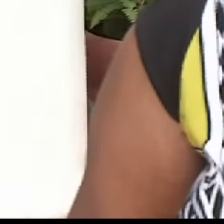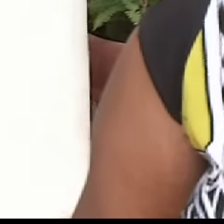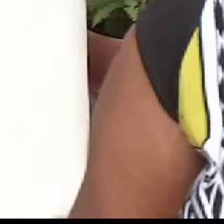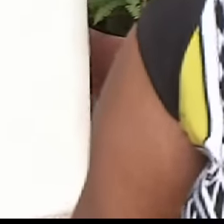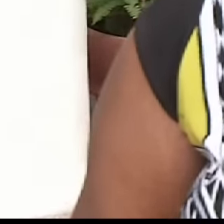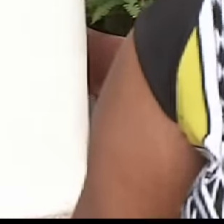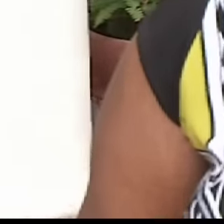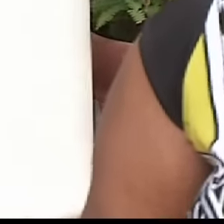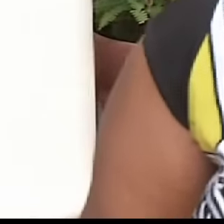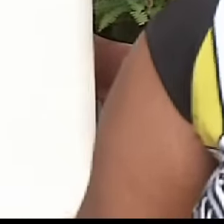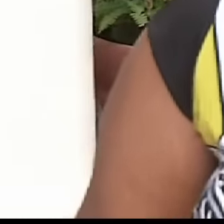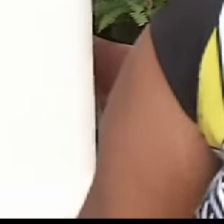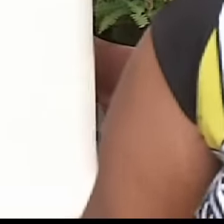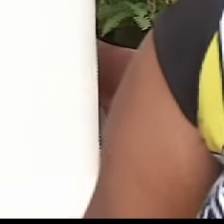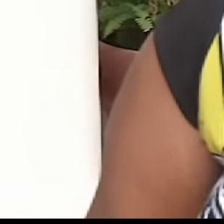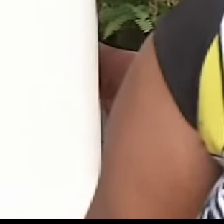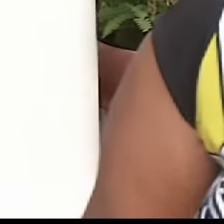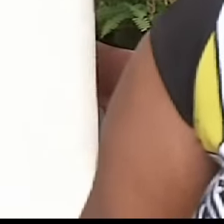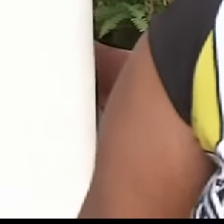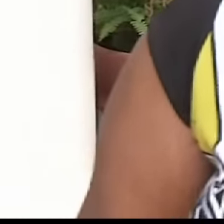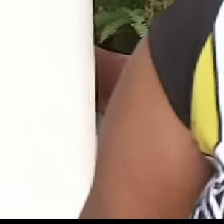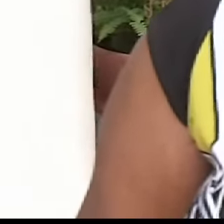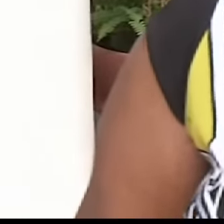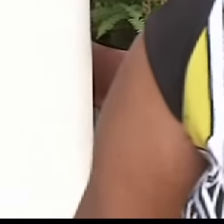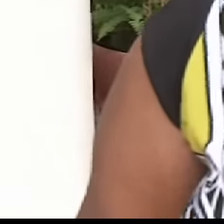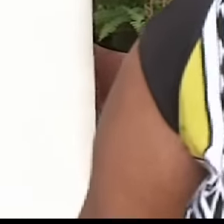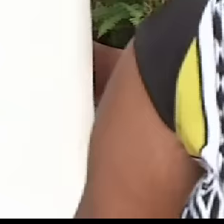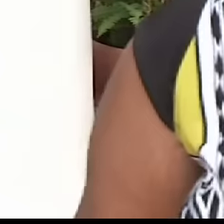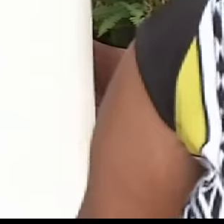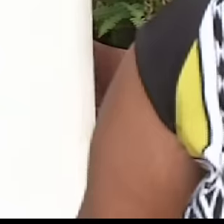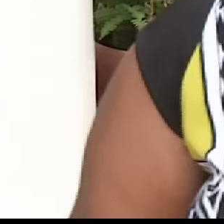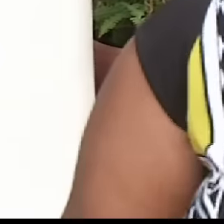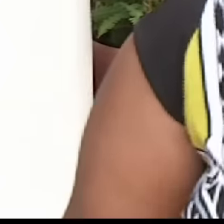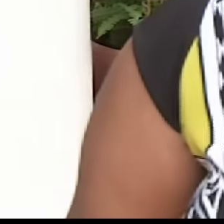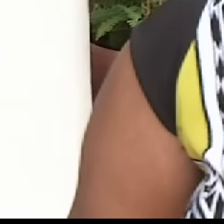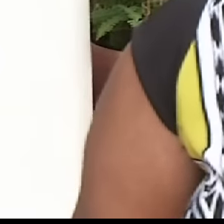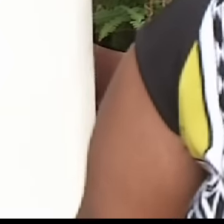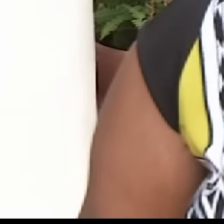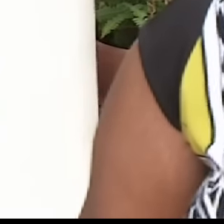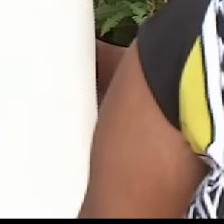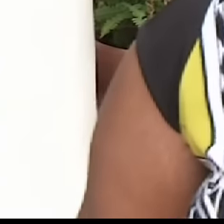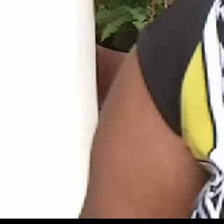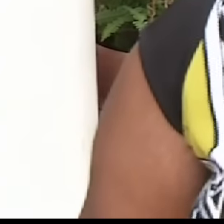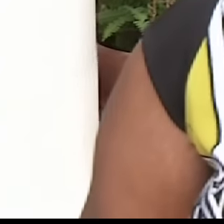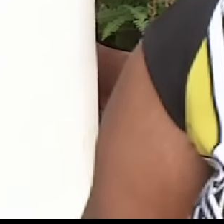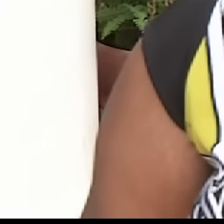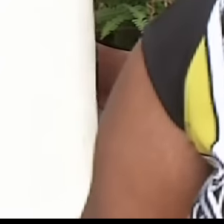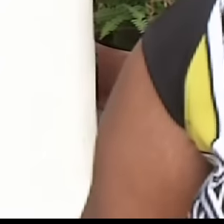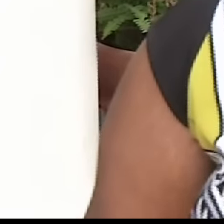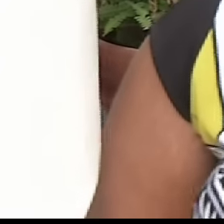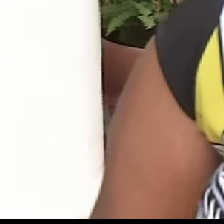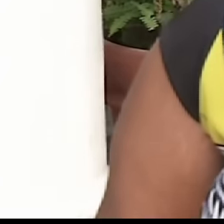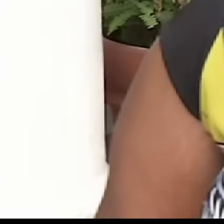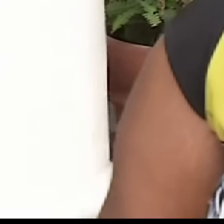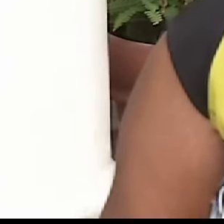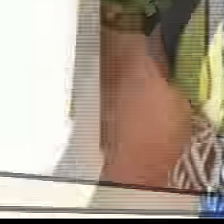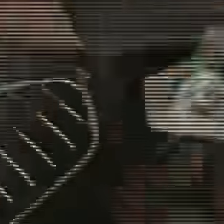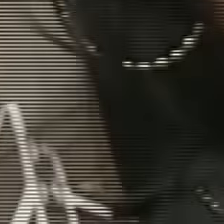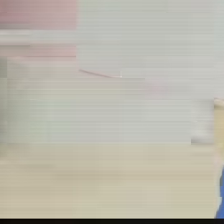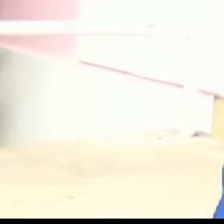next election comes around, the Bahamas issue would have been long resolved. We'll bring you all those details, so stay